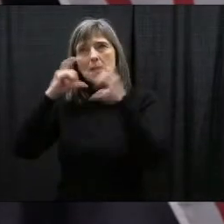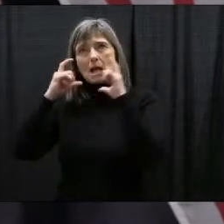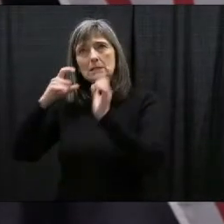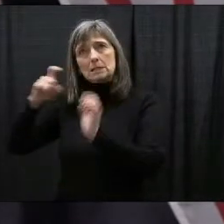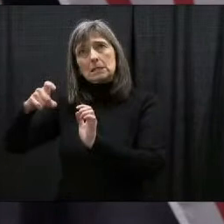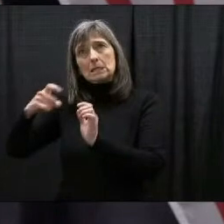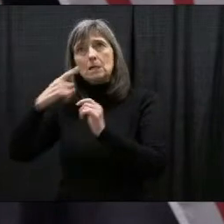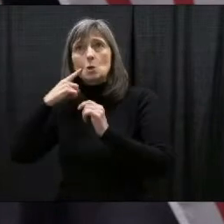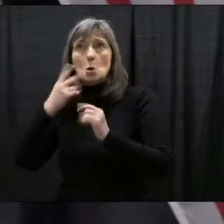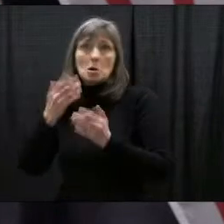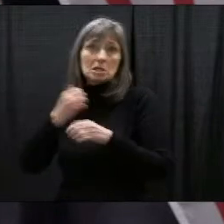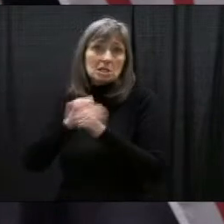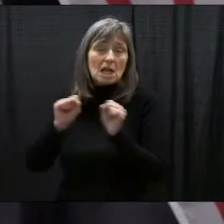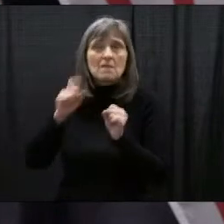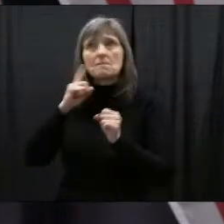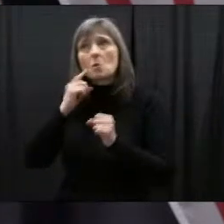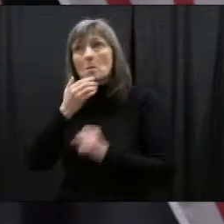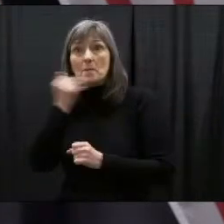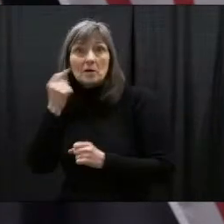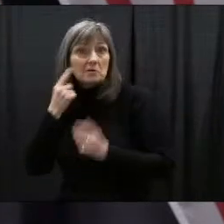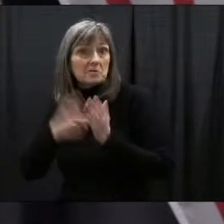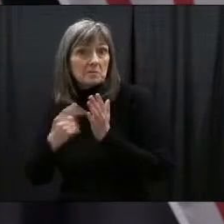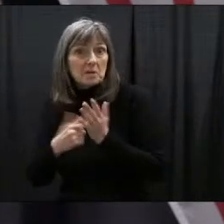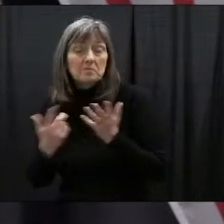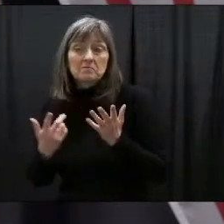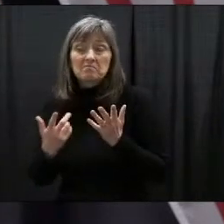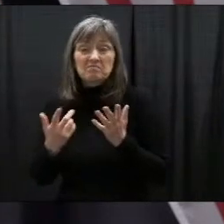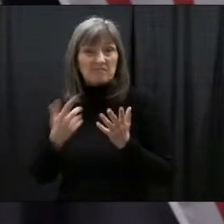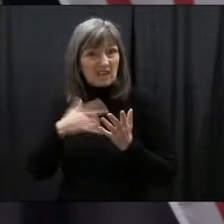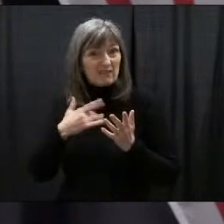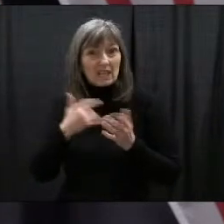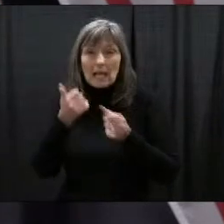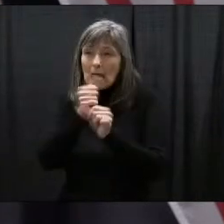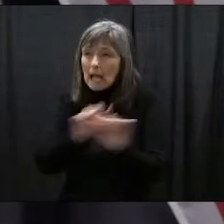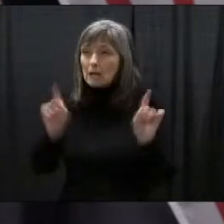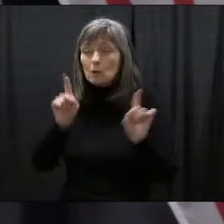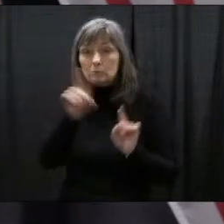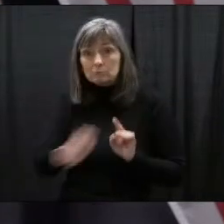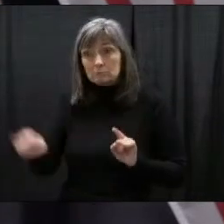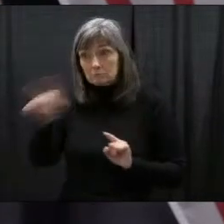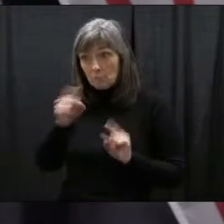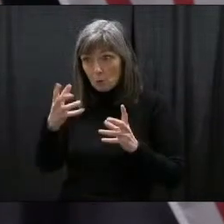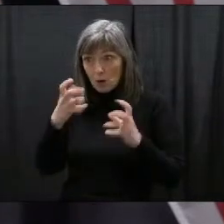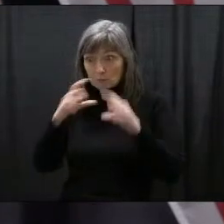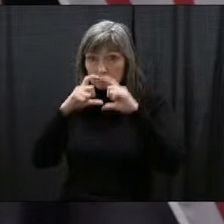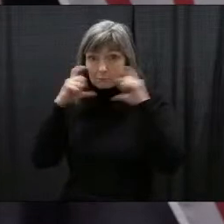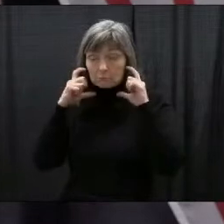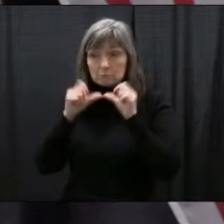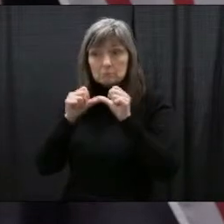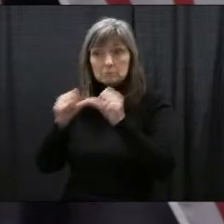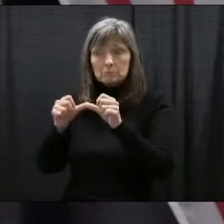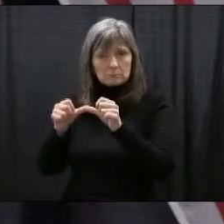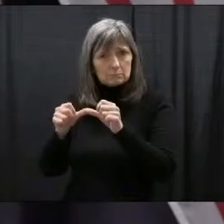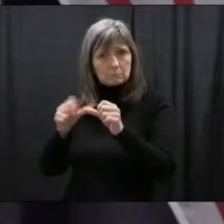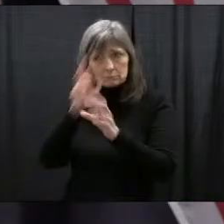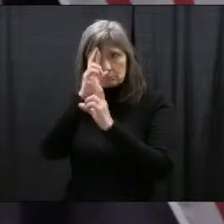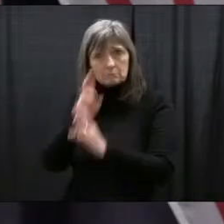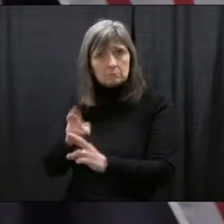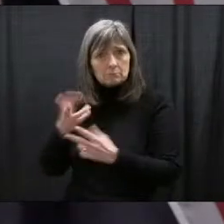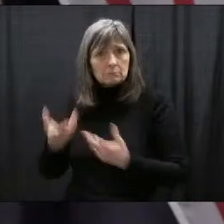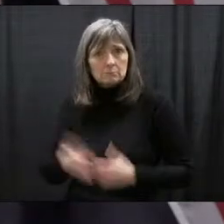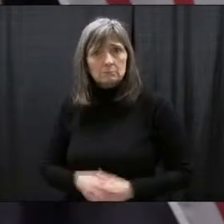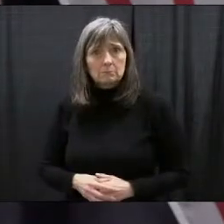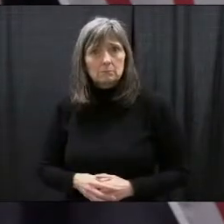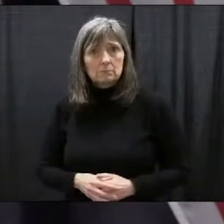And I think that anybody who wants to continue to wear a mask, obviously we have to be accepting of that. I mean, it's no different